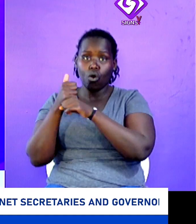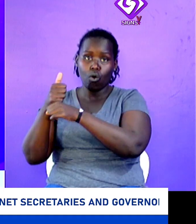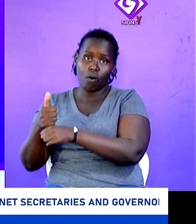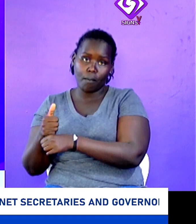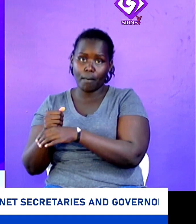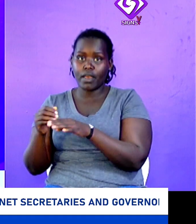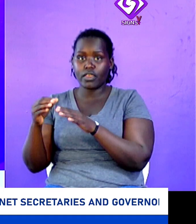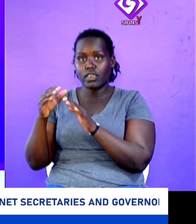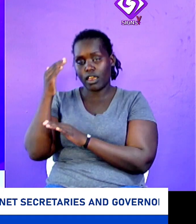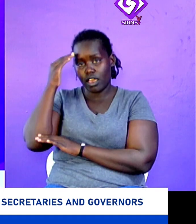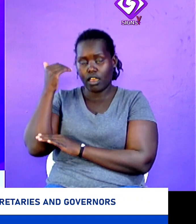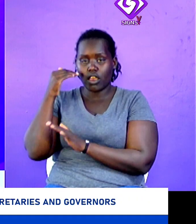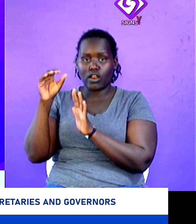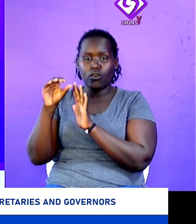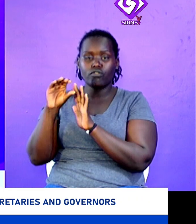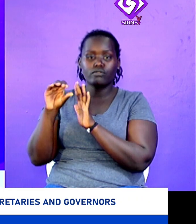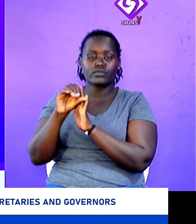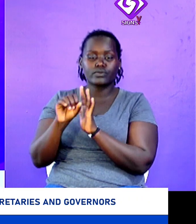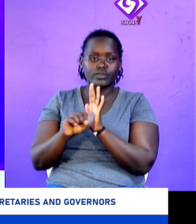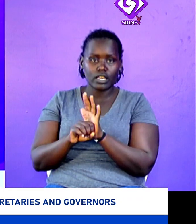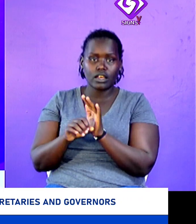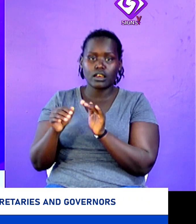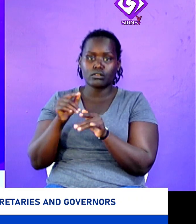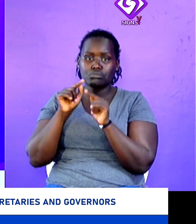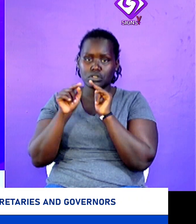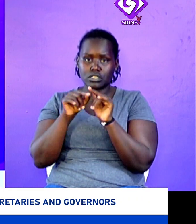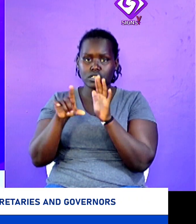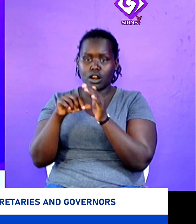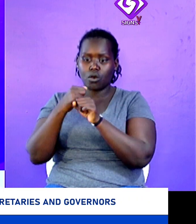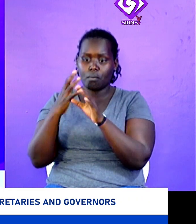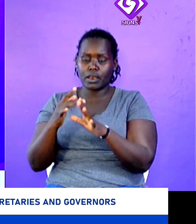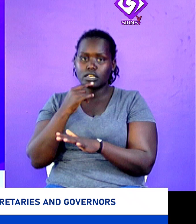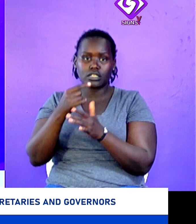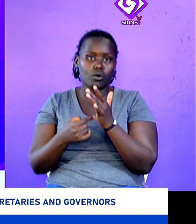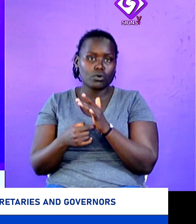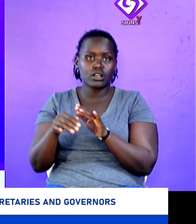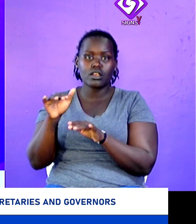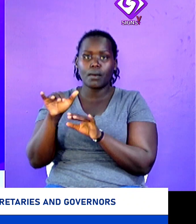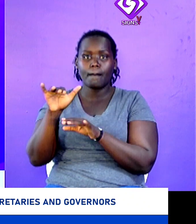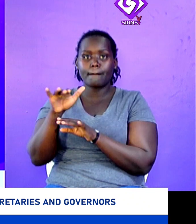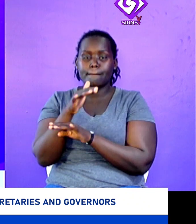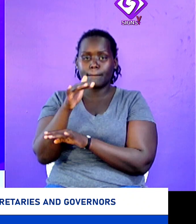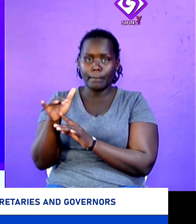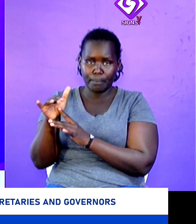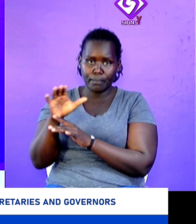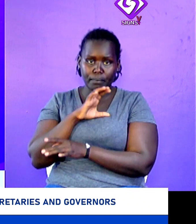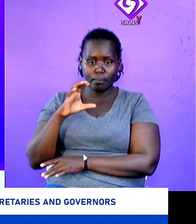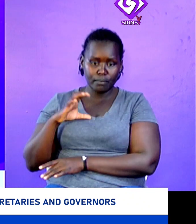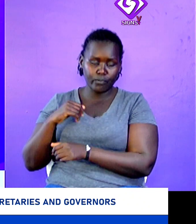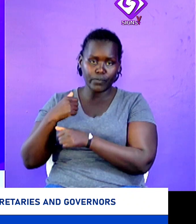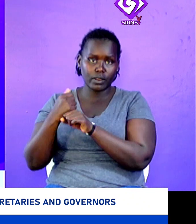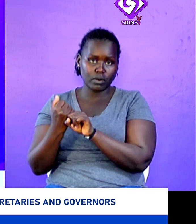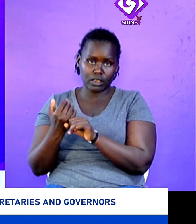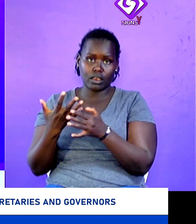state criticized lawmakers for allegedly turning parliamentary committees into money-minting